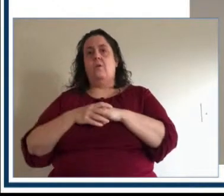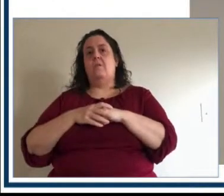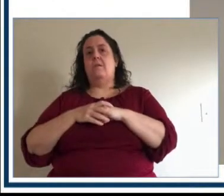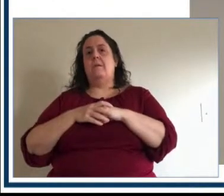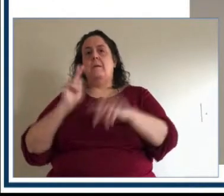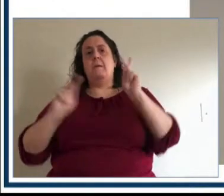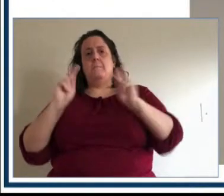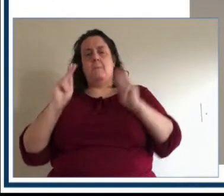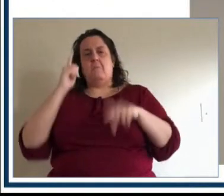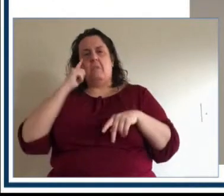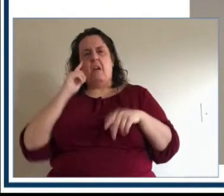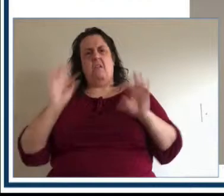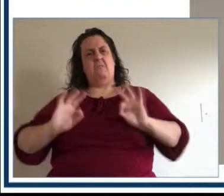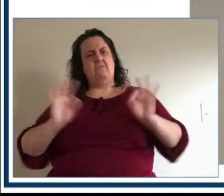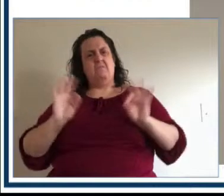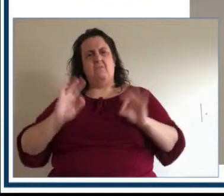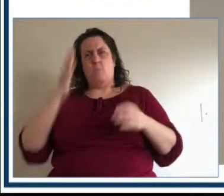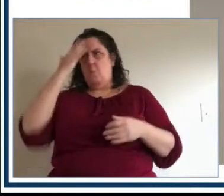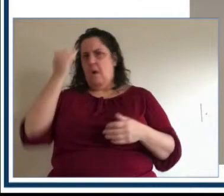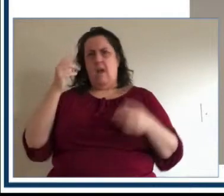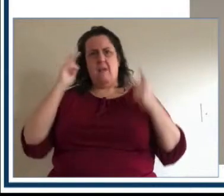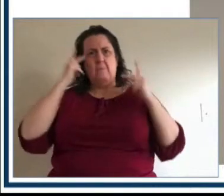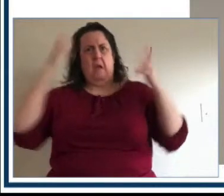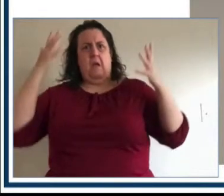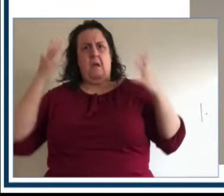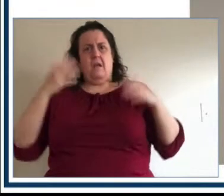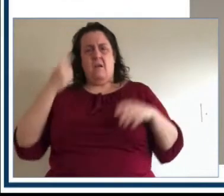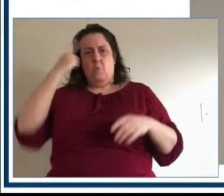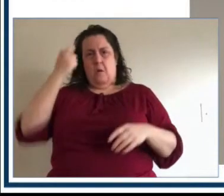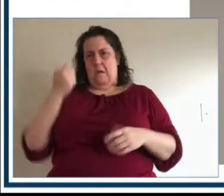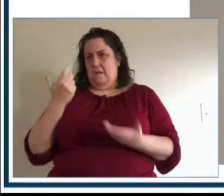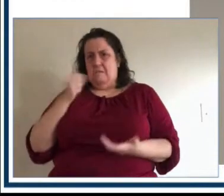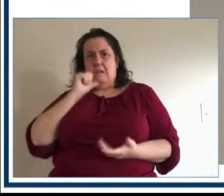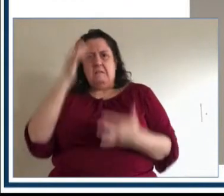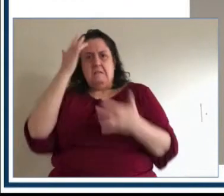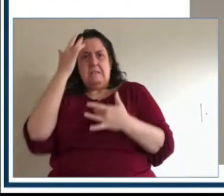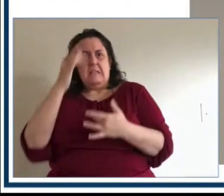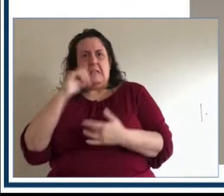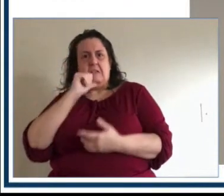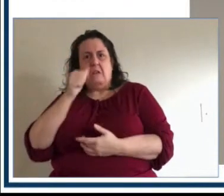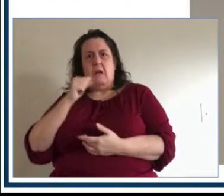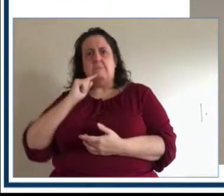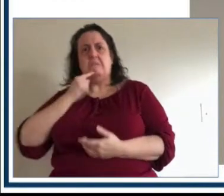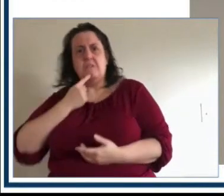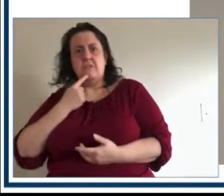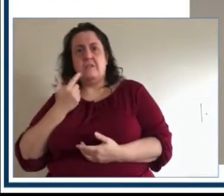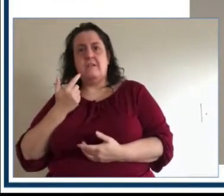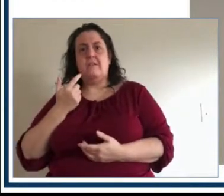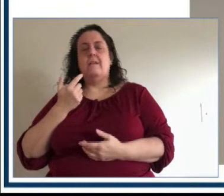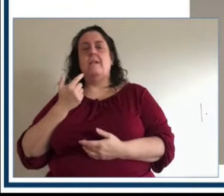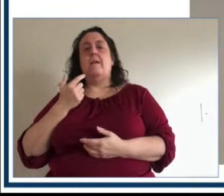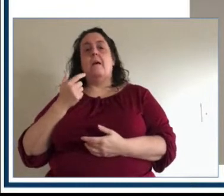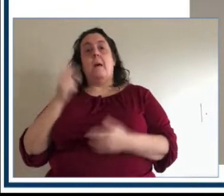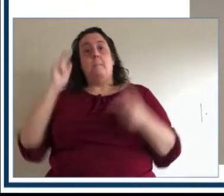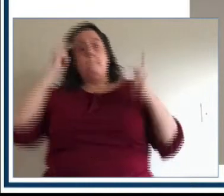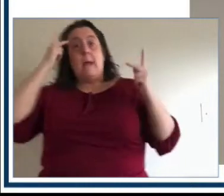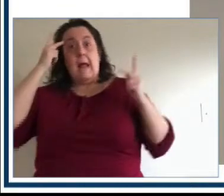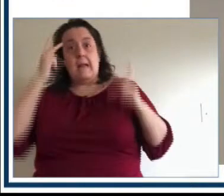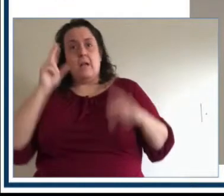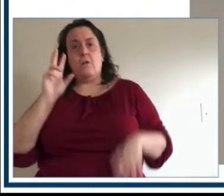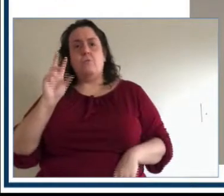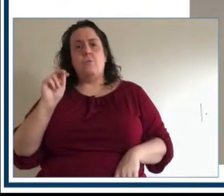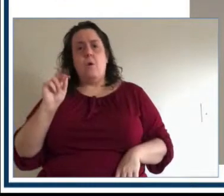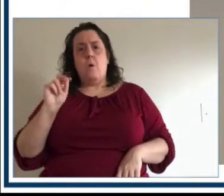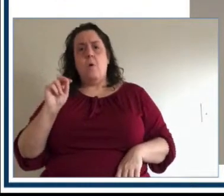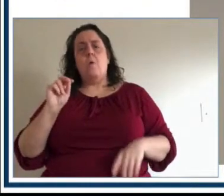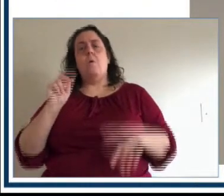all vaccinated? My answer is this: there is no need to panic, but there is a need to be